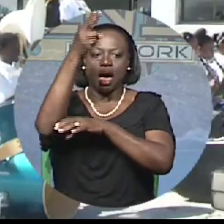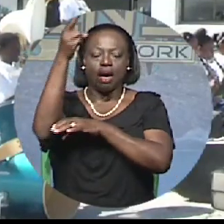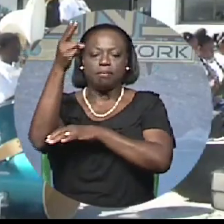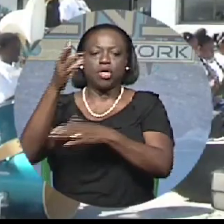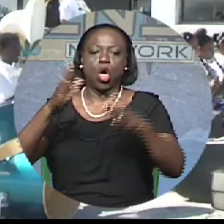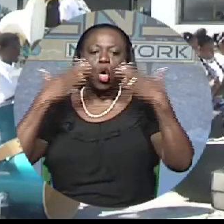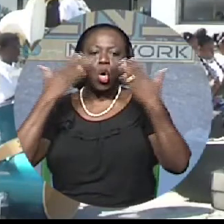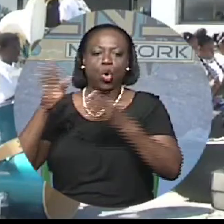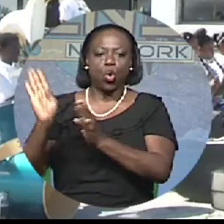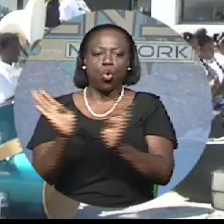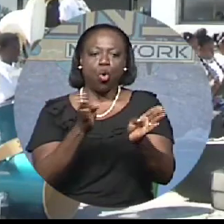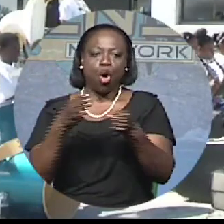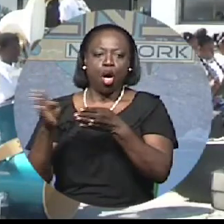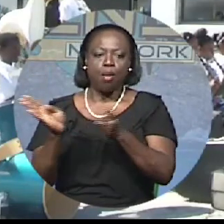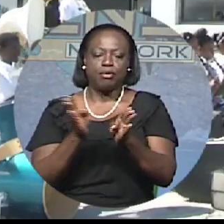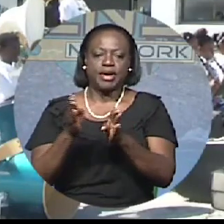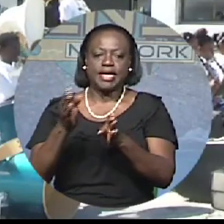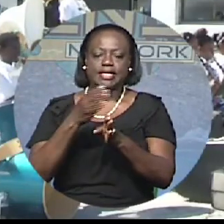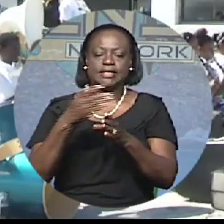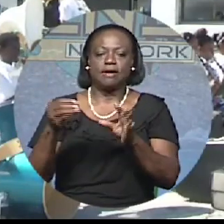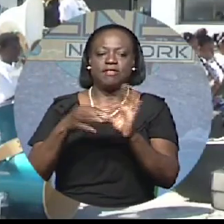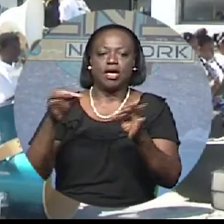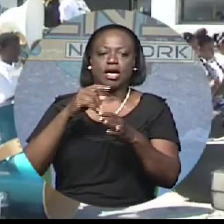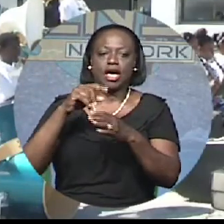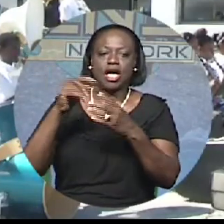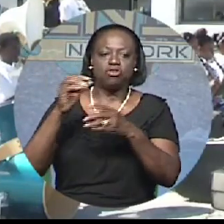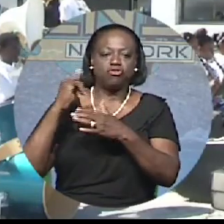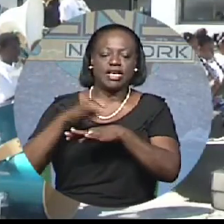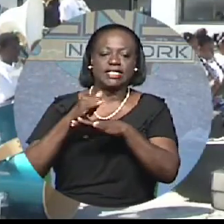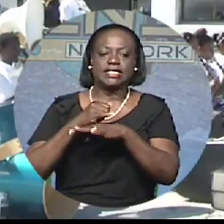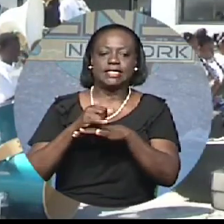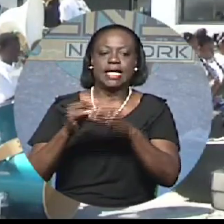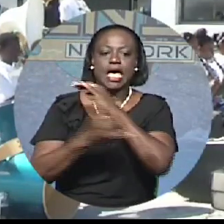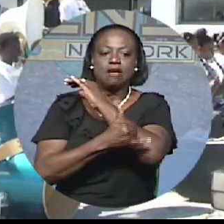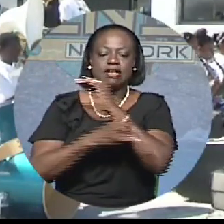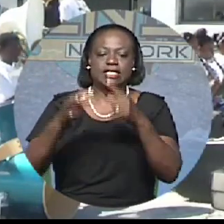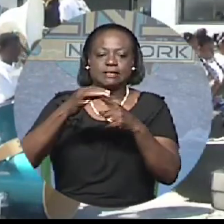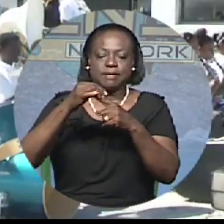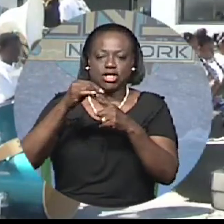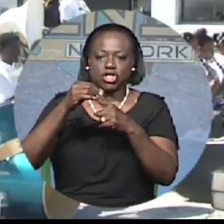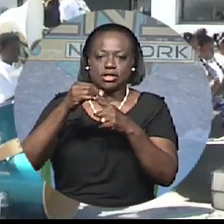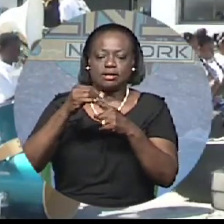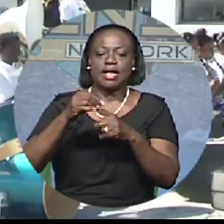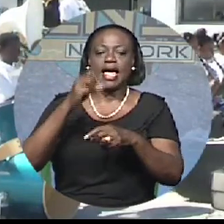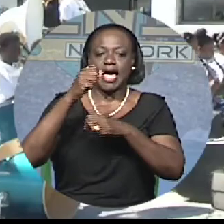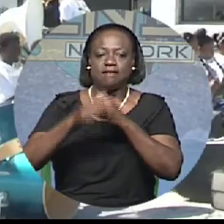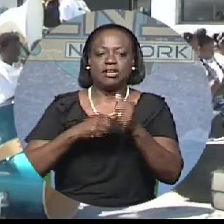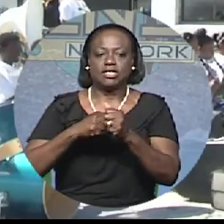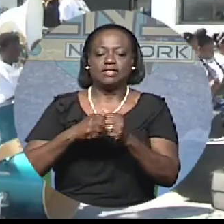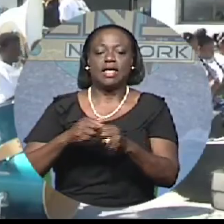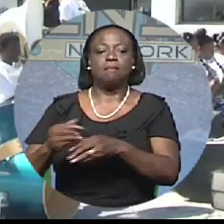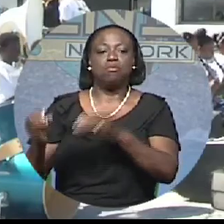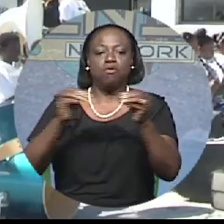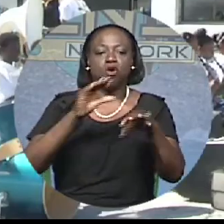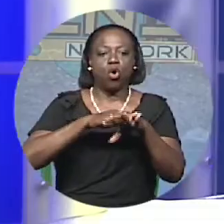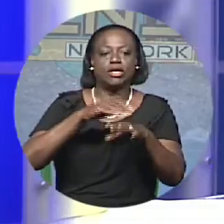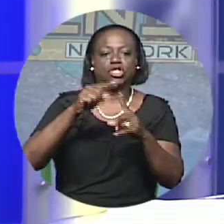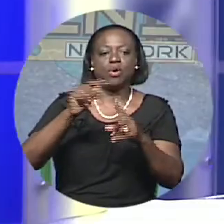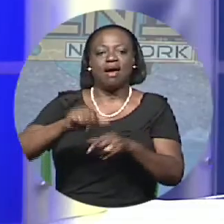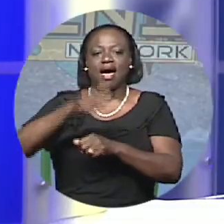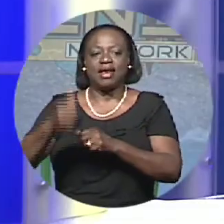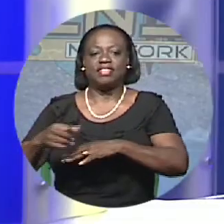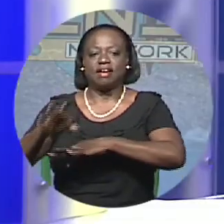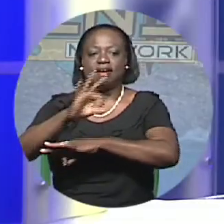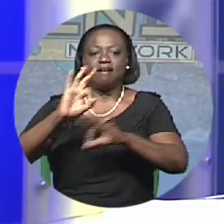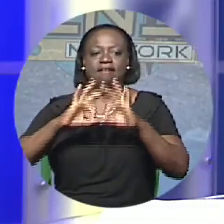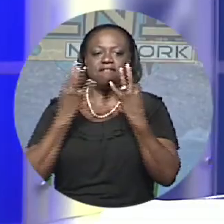observance of the country's special anniversary. From Eleuthera, the flag will continue its journey next week to another family island. And that does it